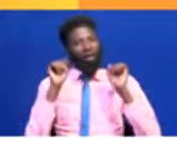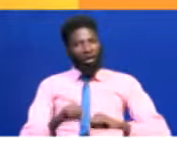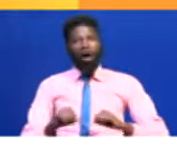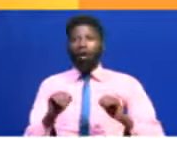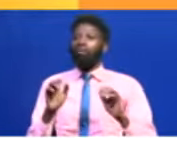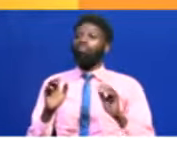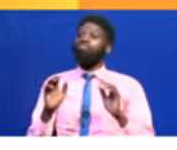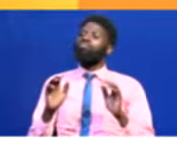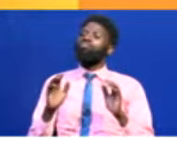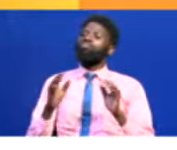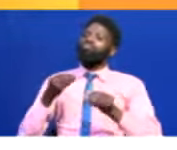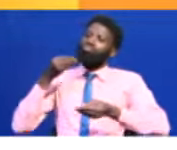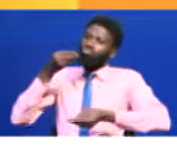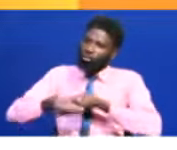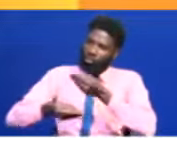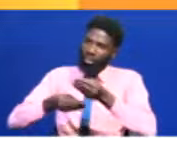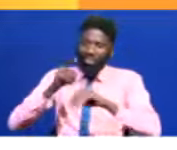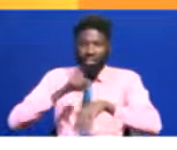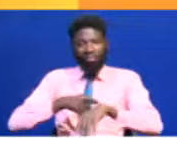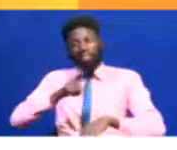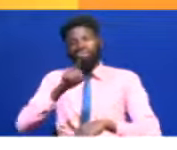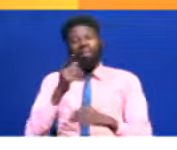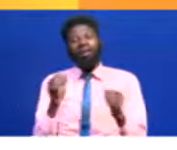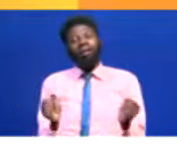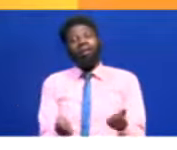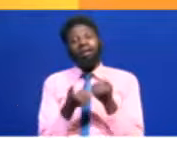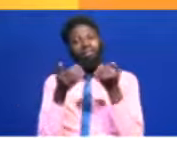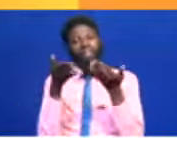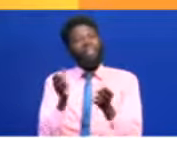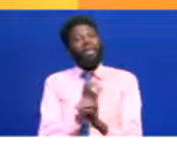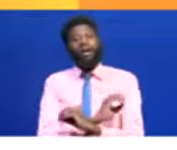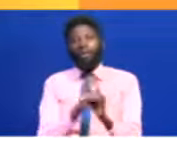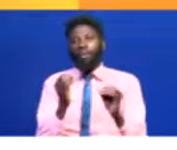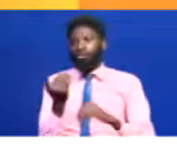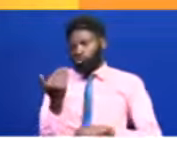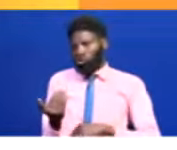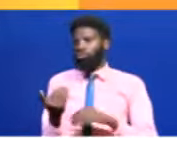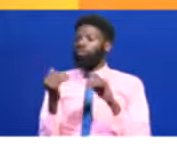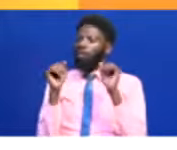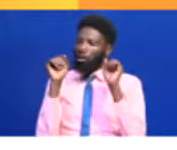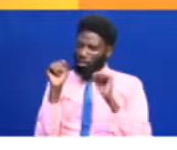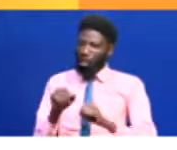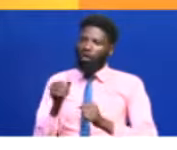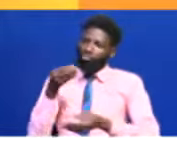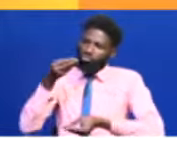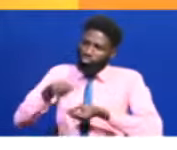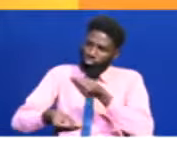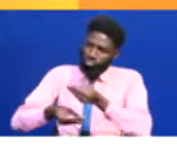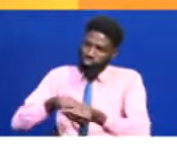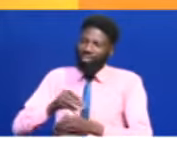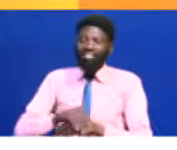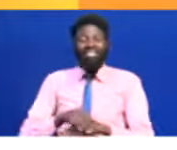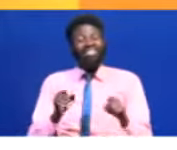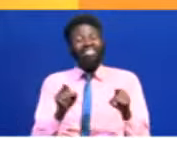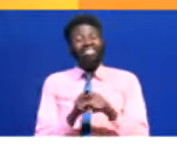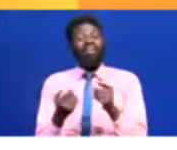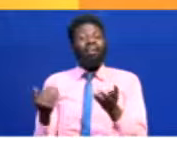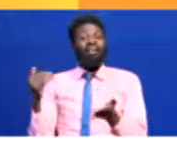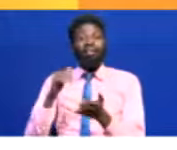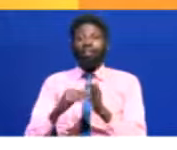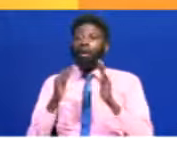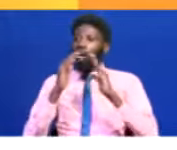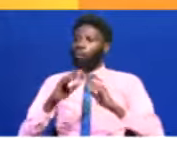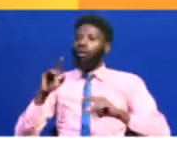inherited once you are not there, your child. Okay. The children can inherit that home. Mm-hmm. And again, that house cannot